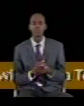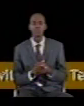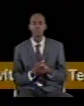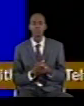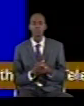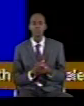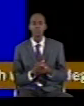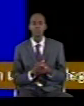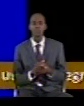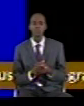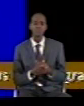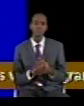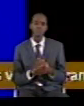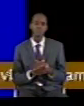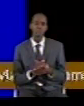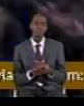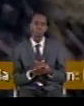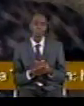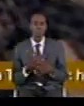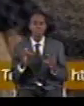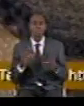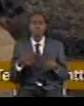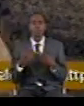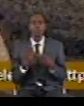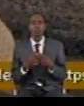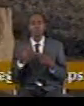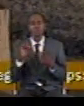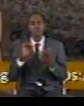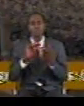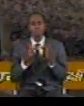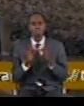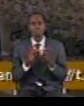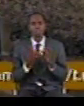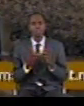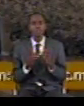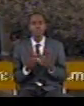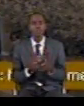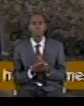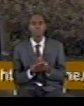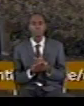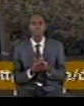Next testifier. Okay, let's get to online. Online, give us some testimonies.